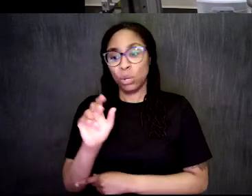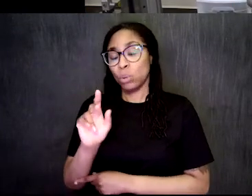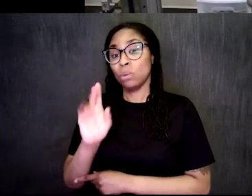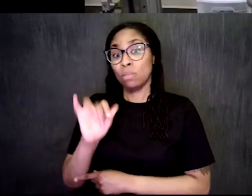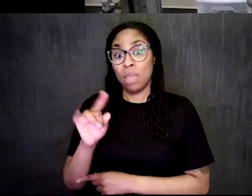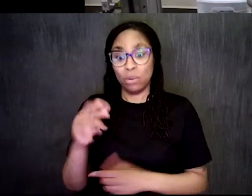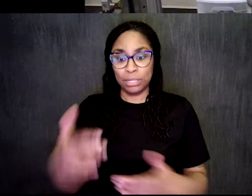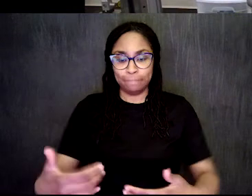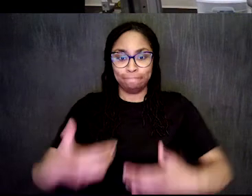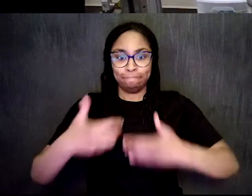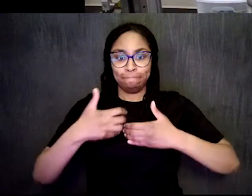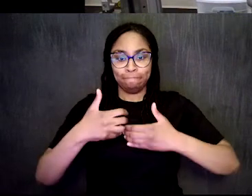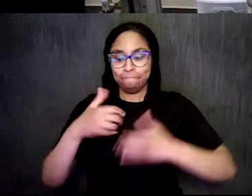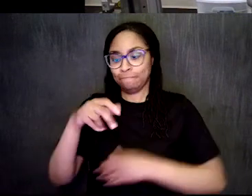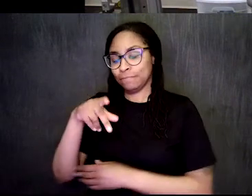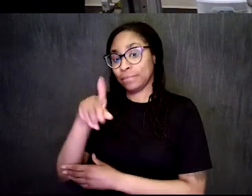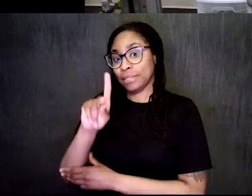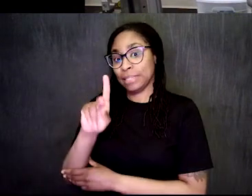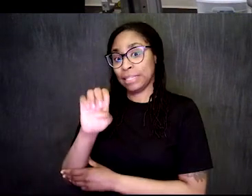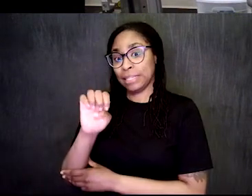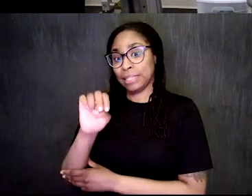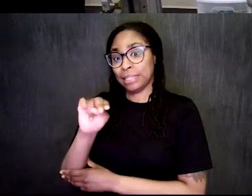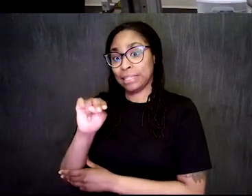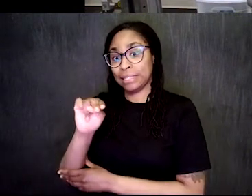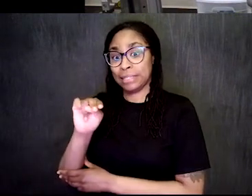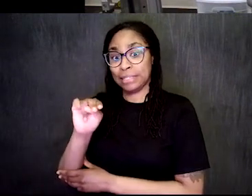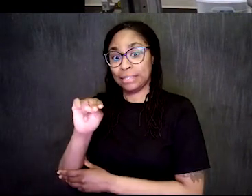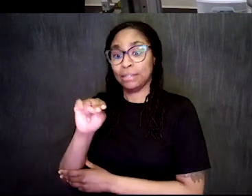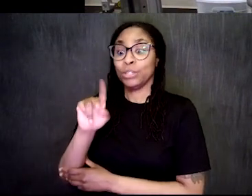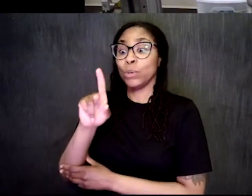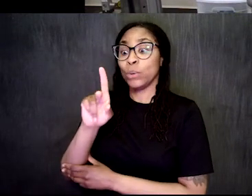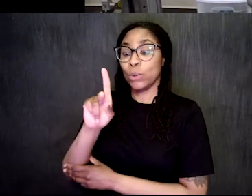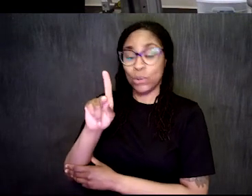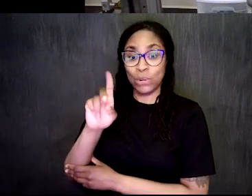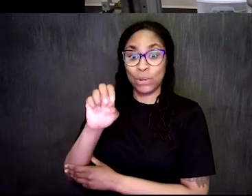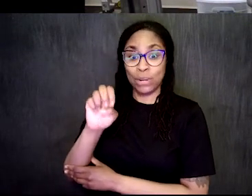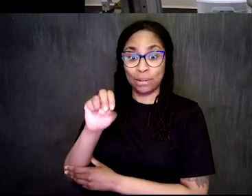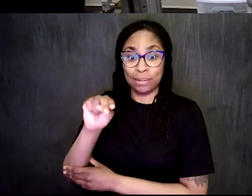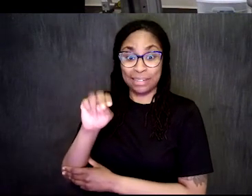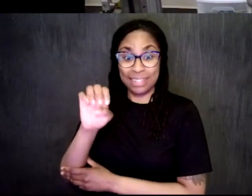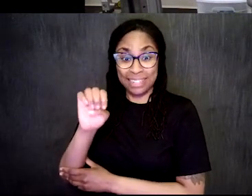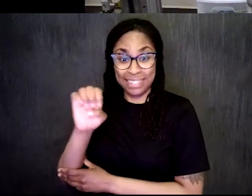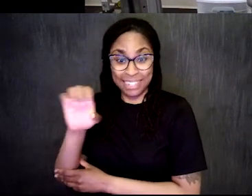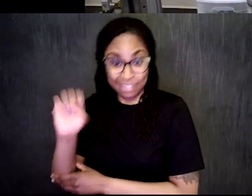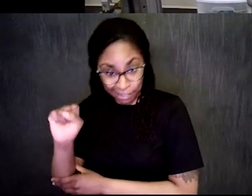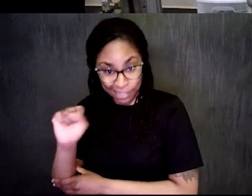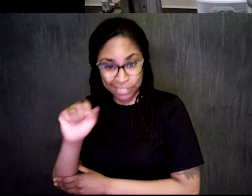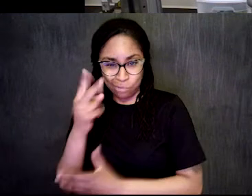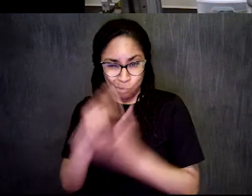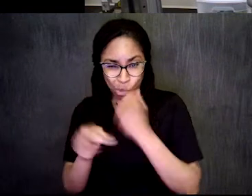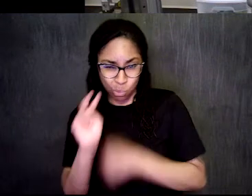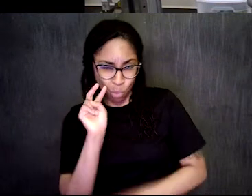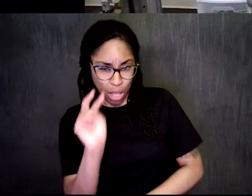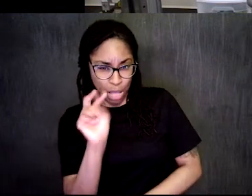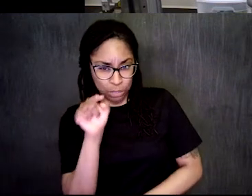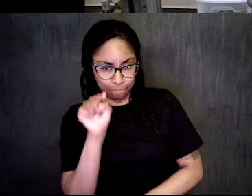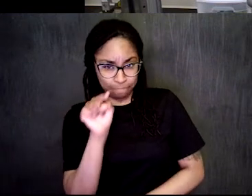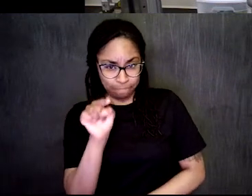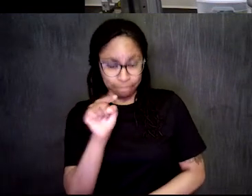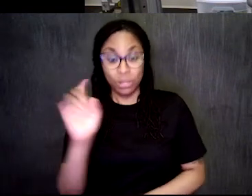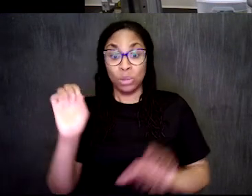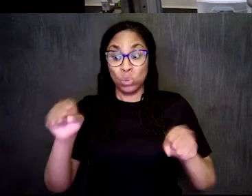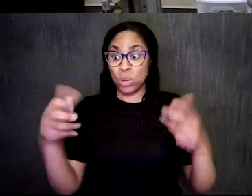and deep breaths. So that's just going to help relieve some pressure on your lower back. So starting here, we're going to bring both knees up towards your